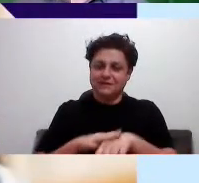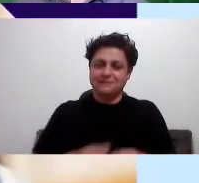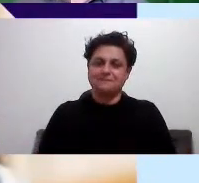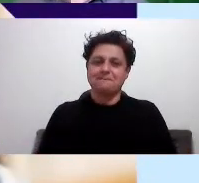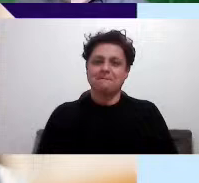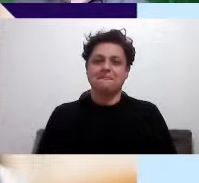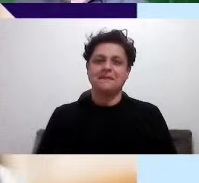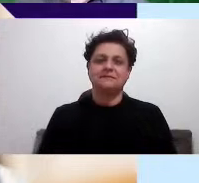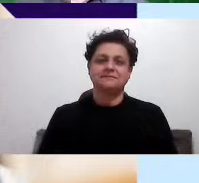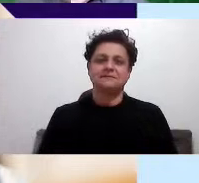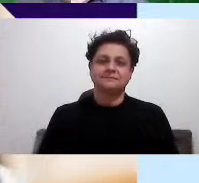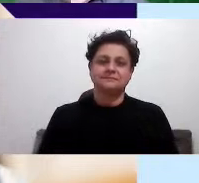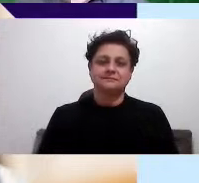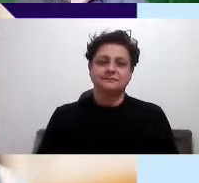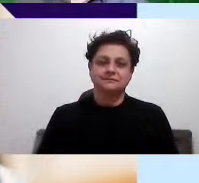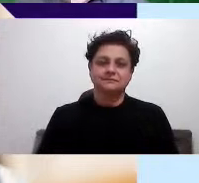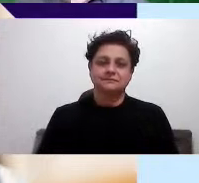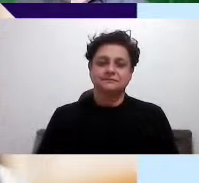So